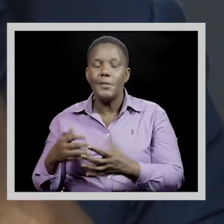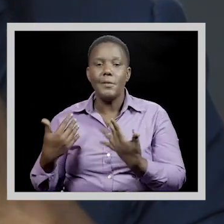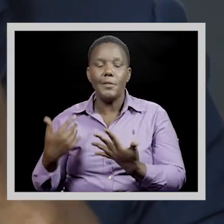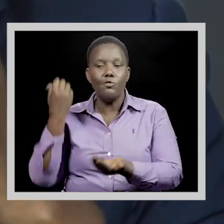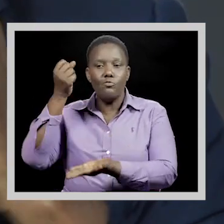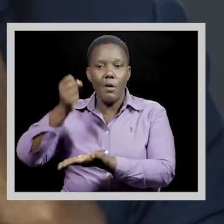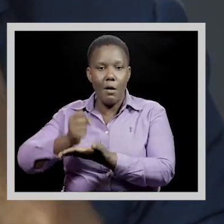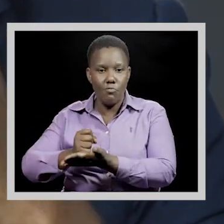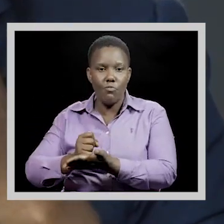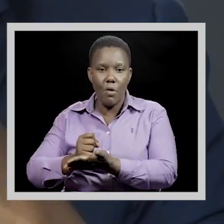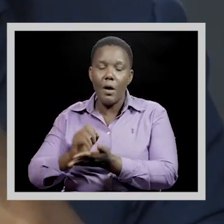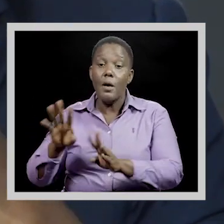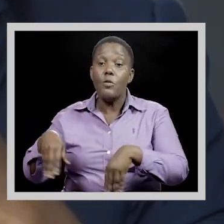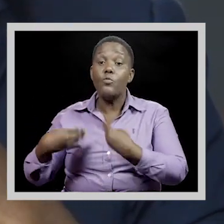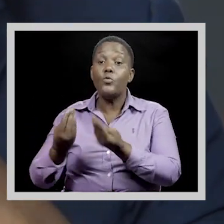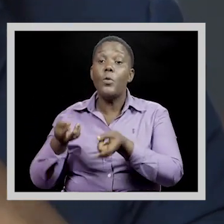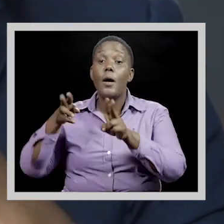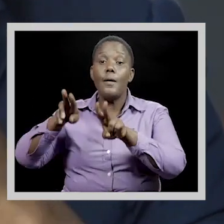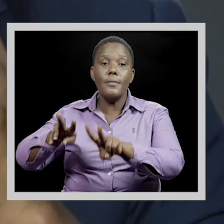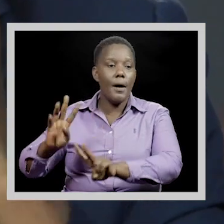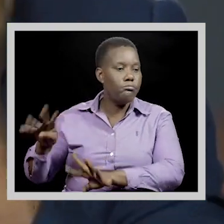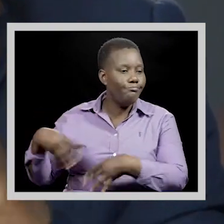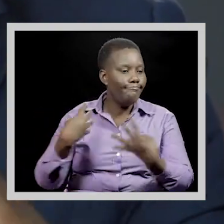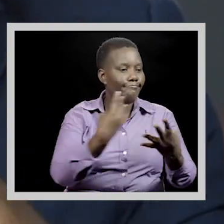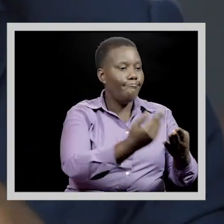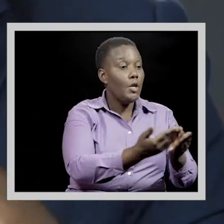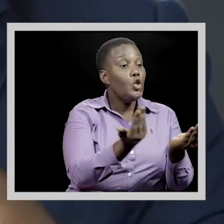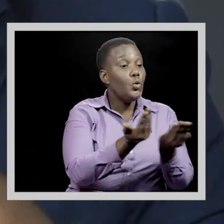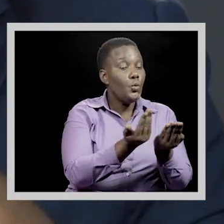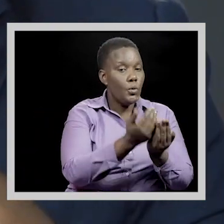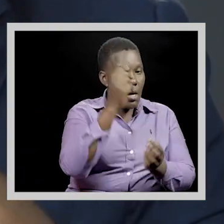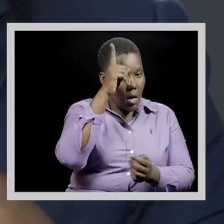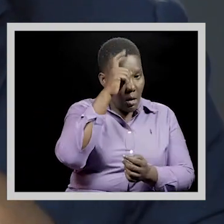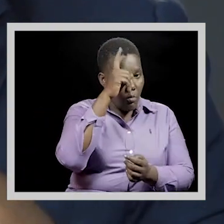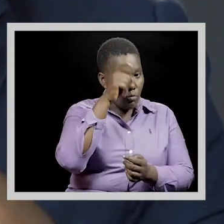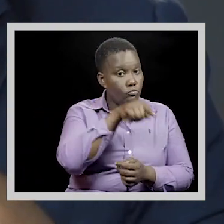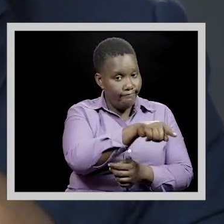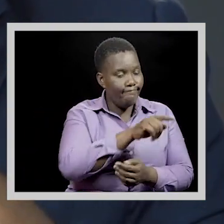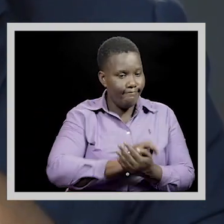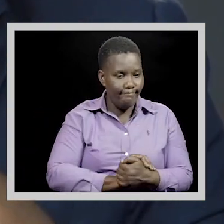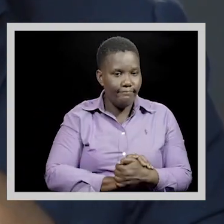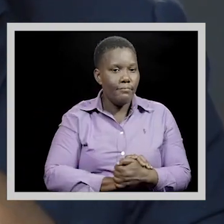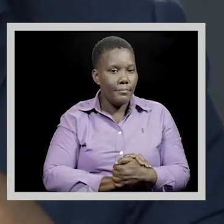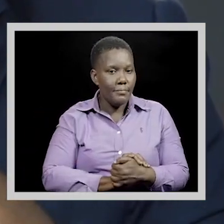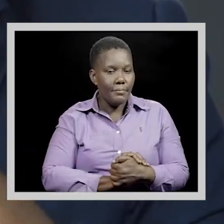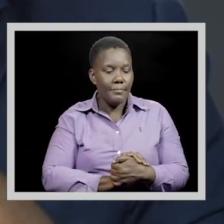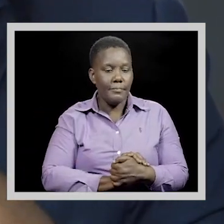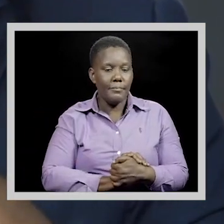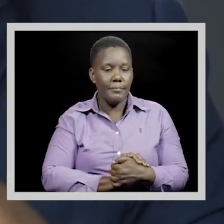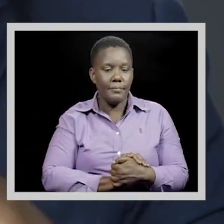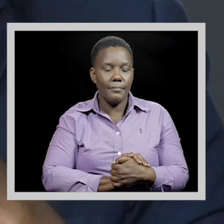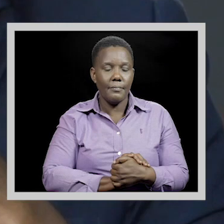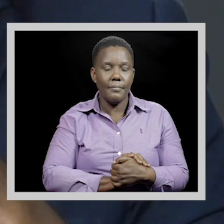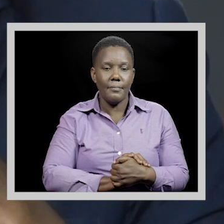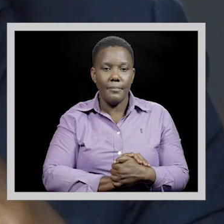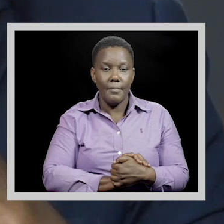the reason to sentence a child to an approved school, which is the only custodial sentence that is available.